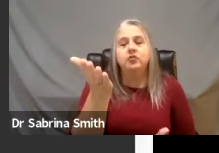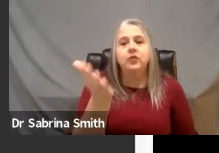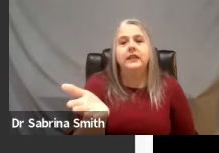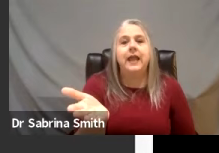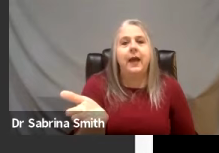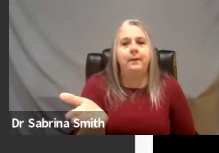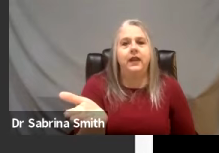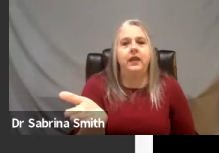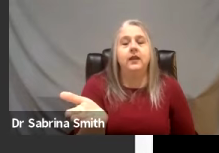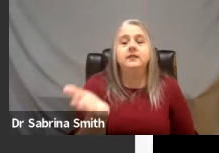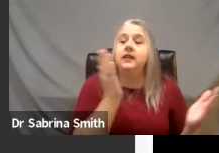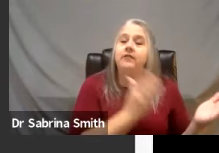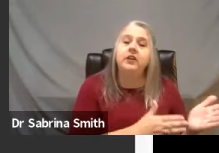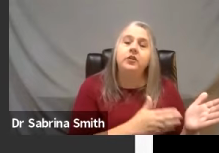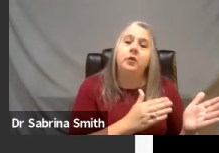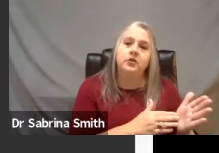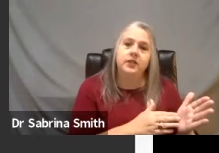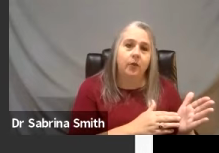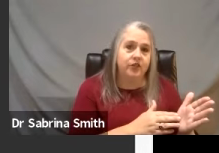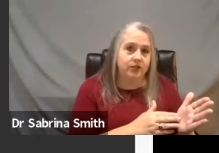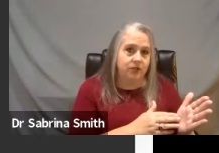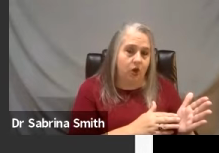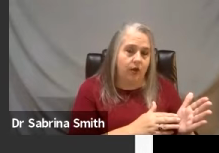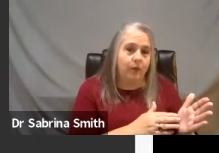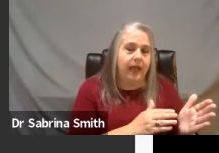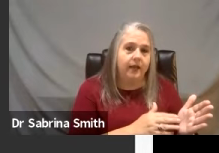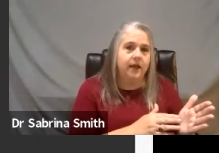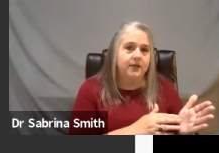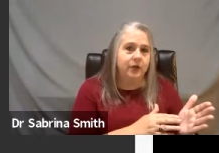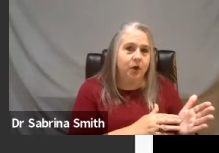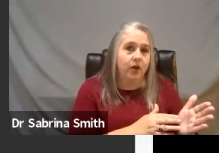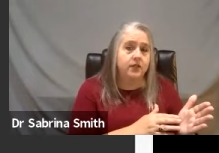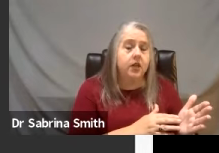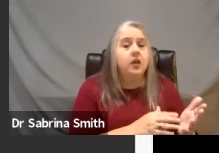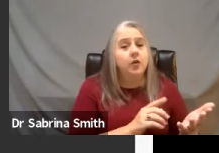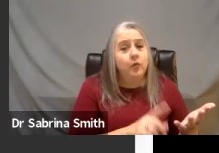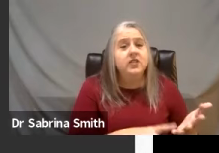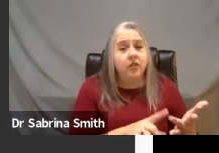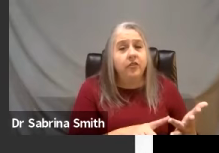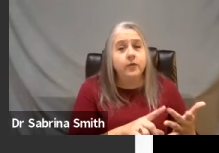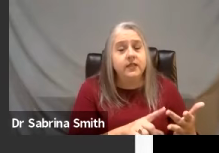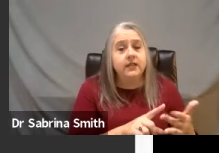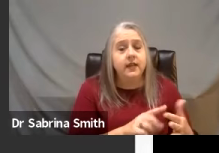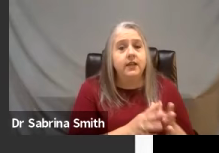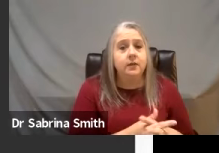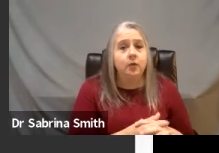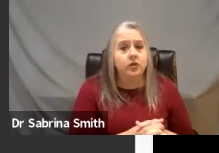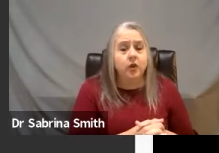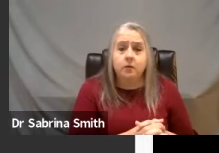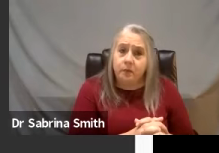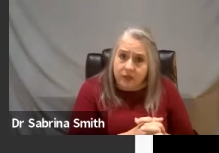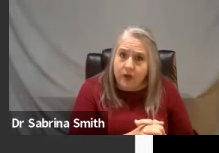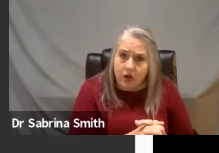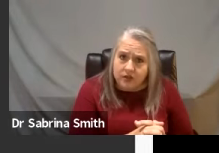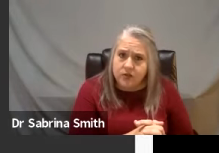and what's really happening is, even in the person that we just saw and we analyzed their product, we saw that there was things that needed to be worked